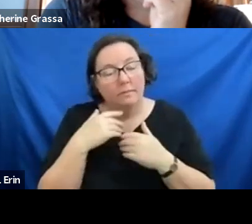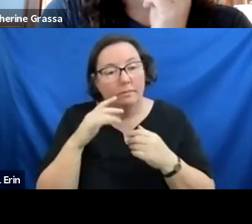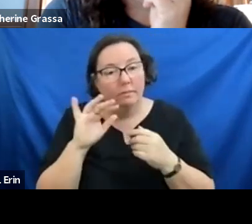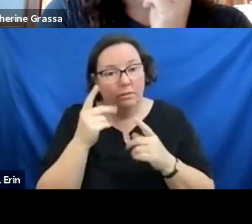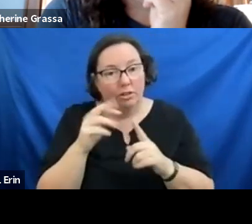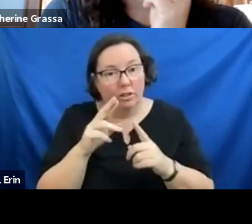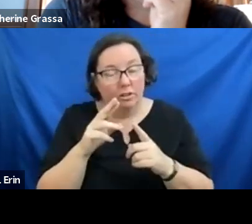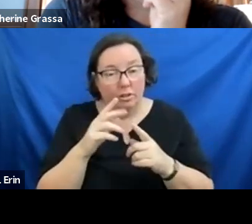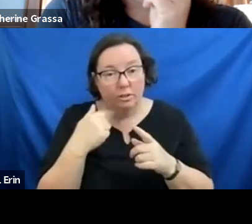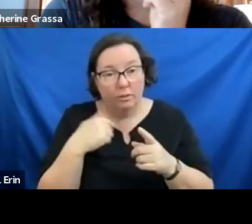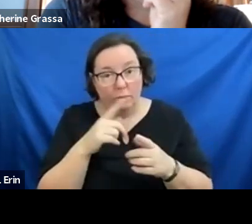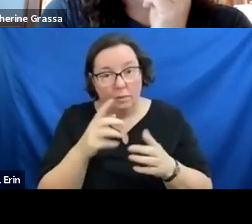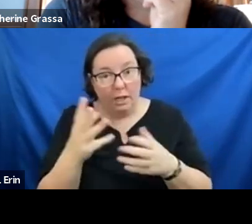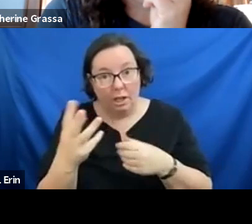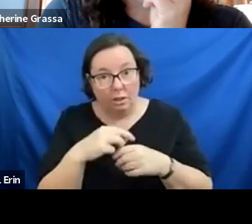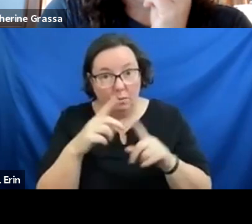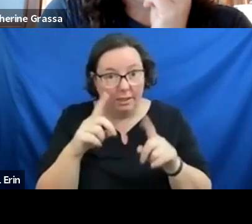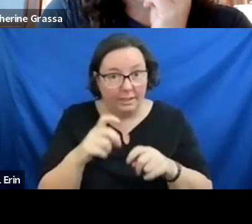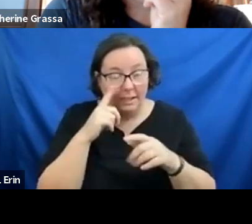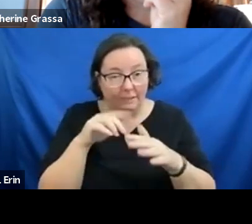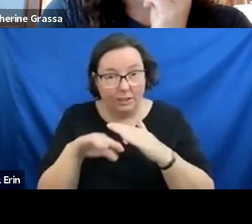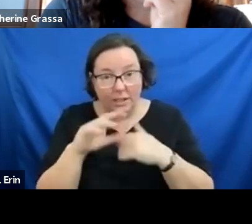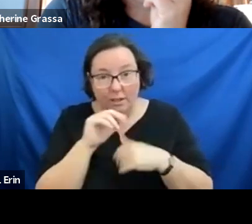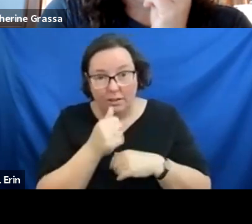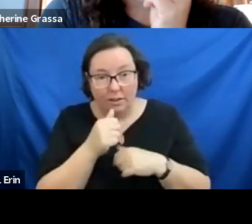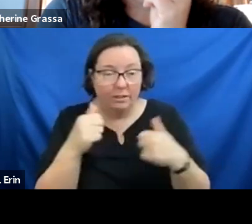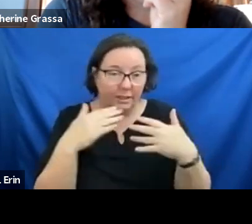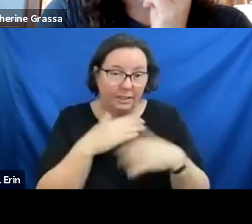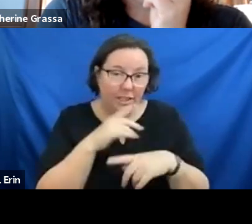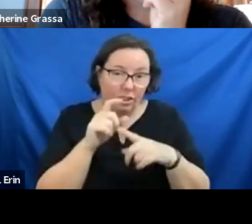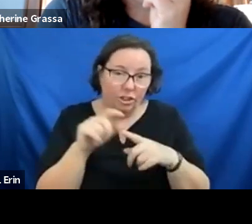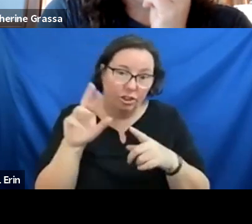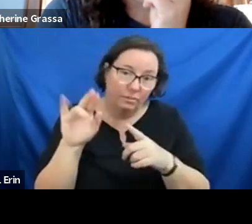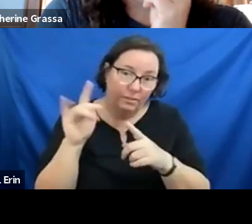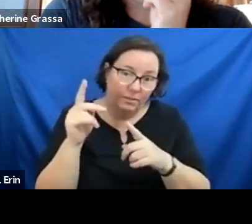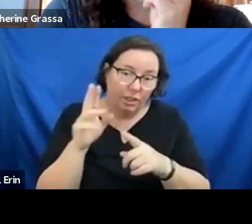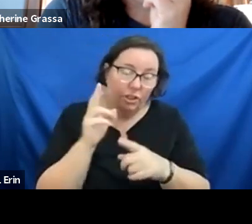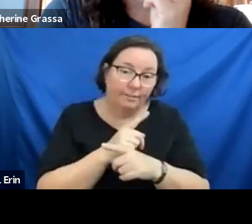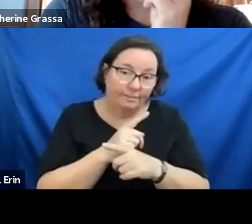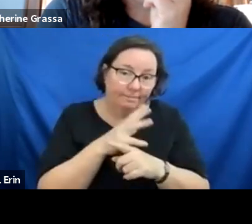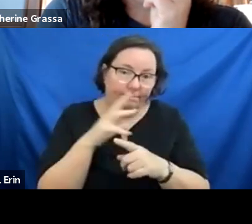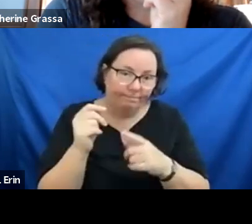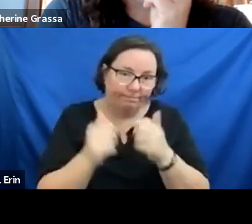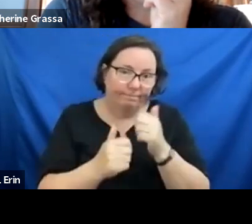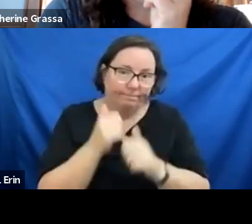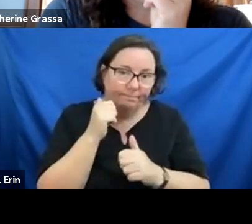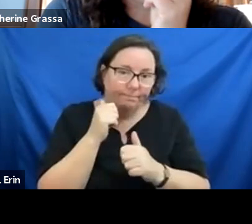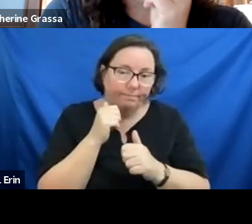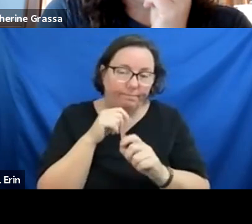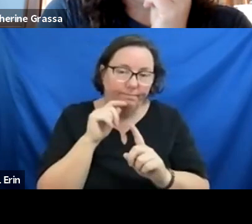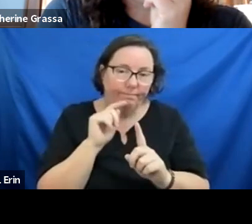Yeah, it's a scary term, and perhaps the the most, you